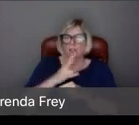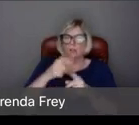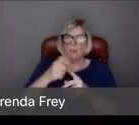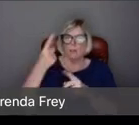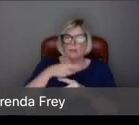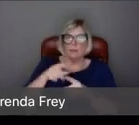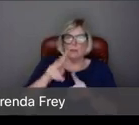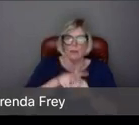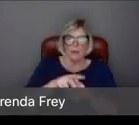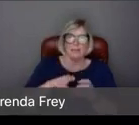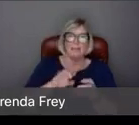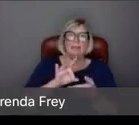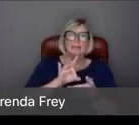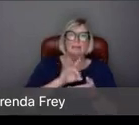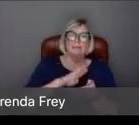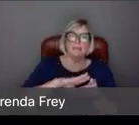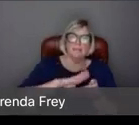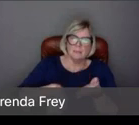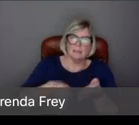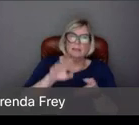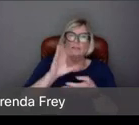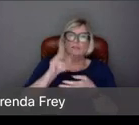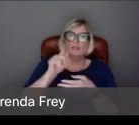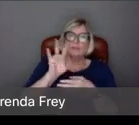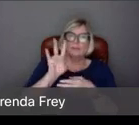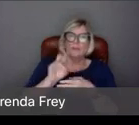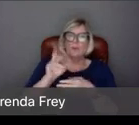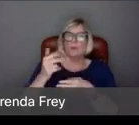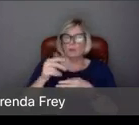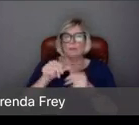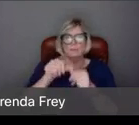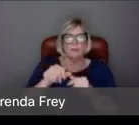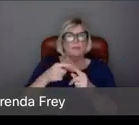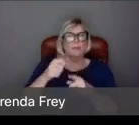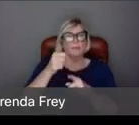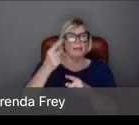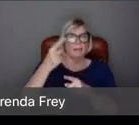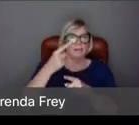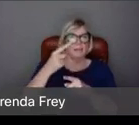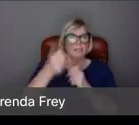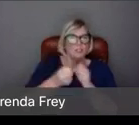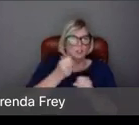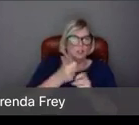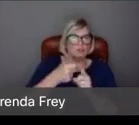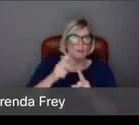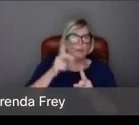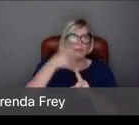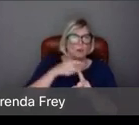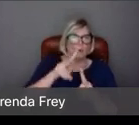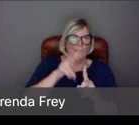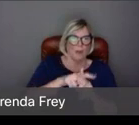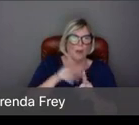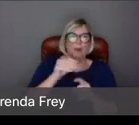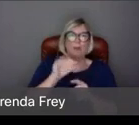years from the filing date. Any judgments are going to be 7 years, and it could be longer, and depends on the statute